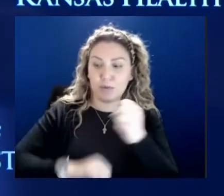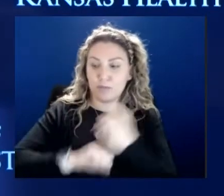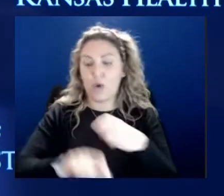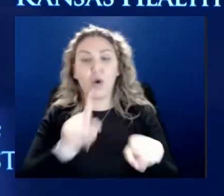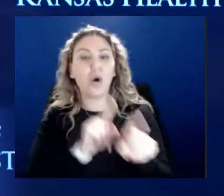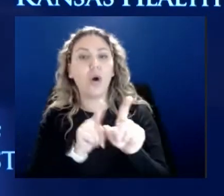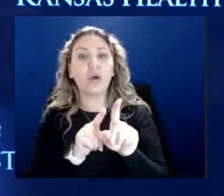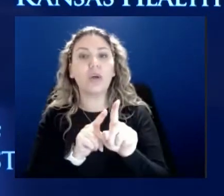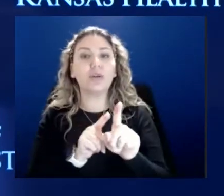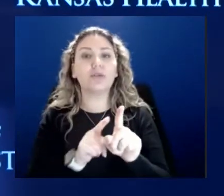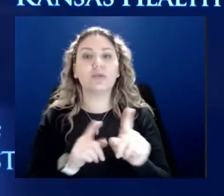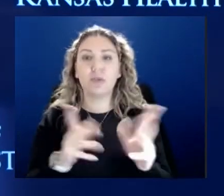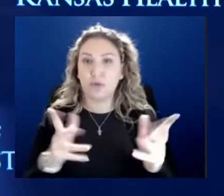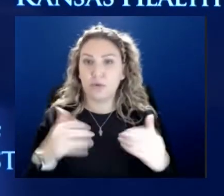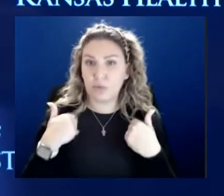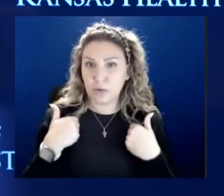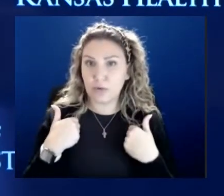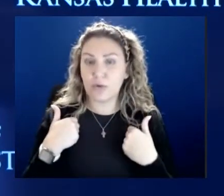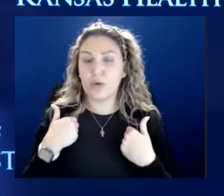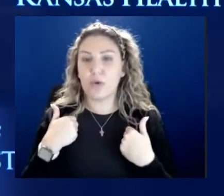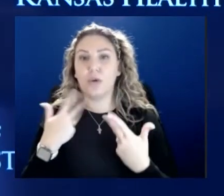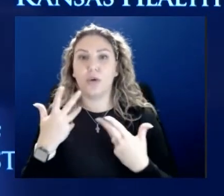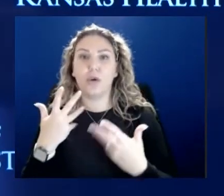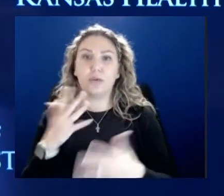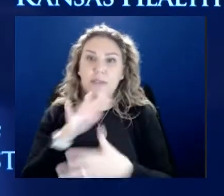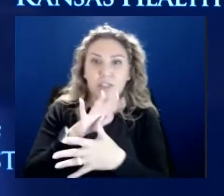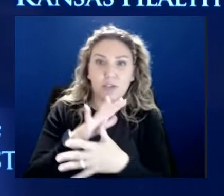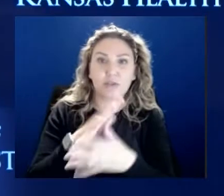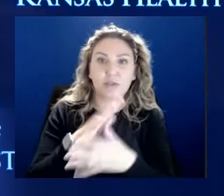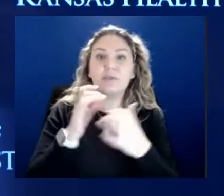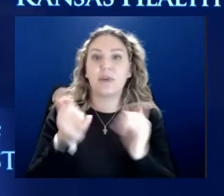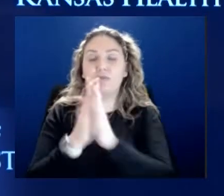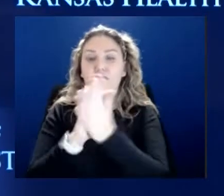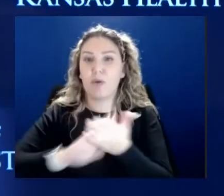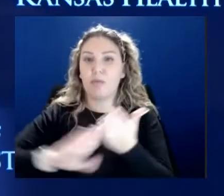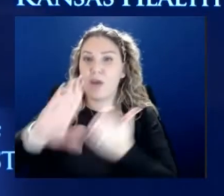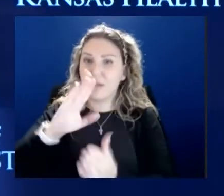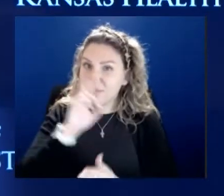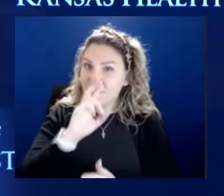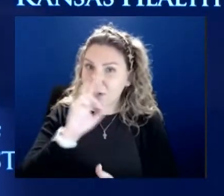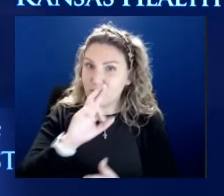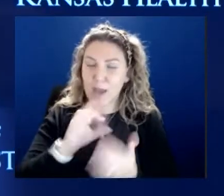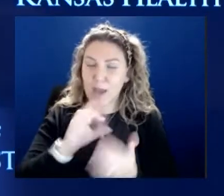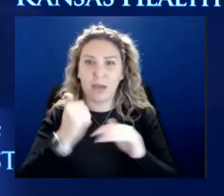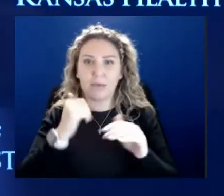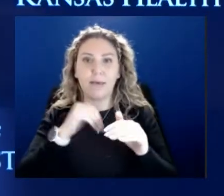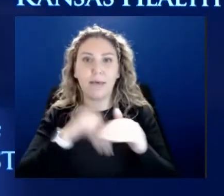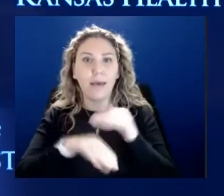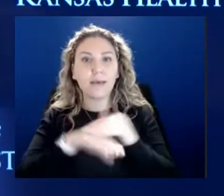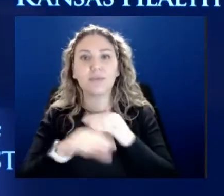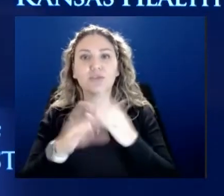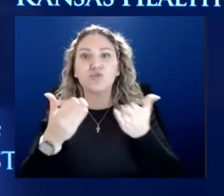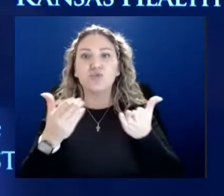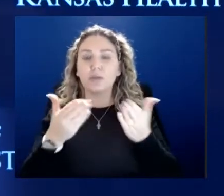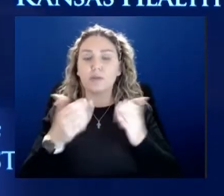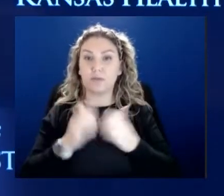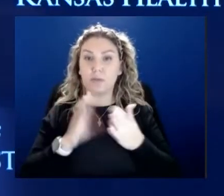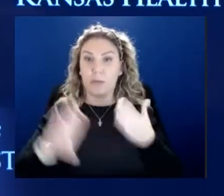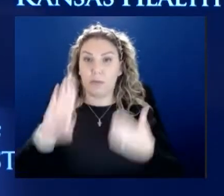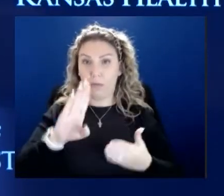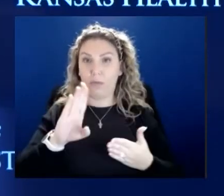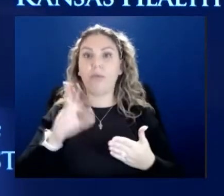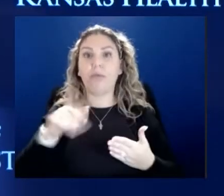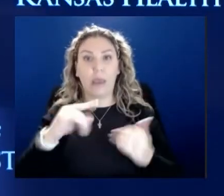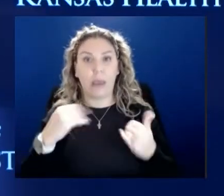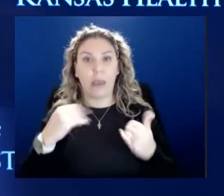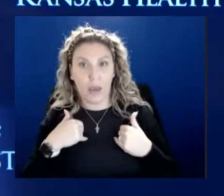school seniors, now college freshmen, talking to your kids about accessing services on their college campuses. Most college campuses have a community or a college counseling